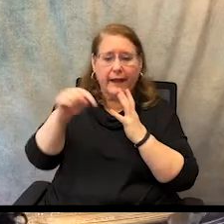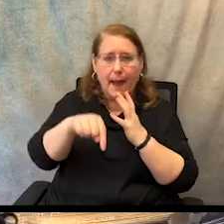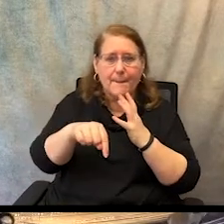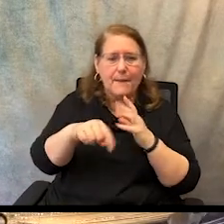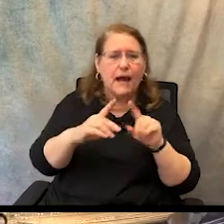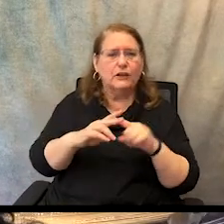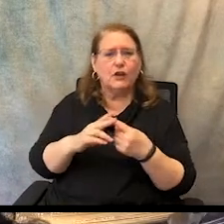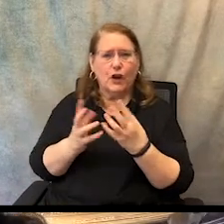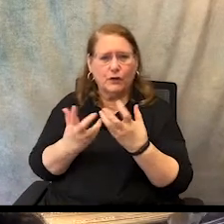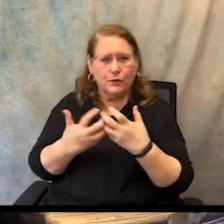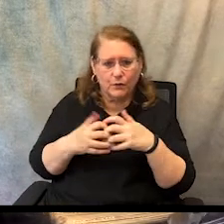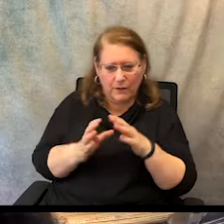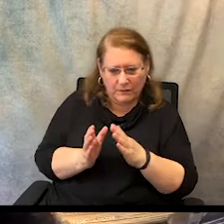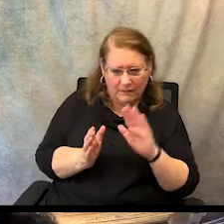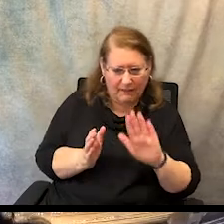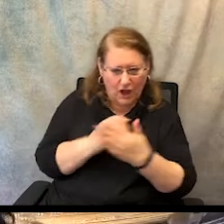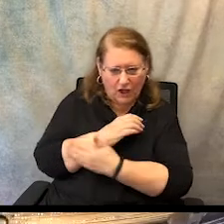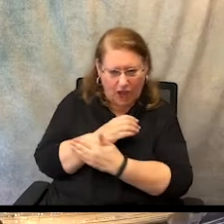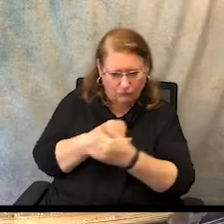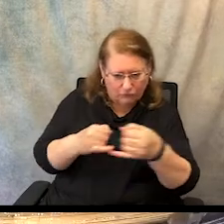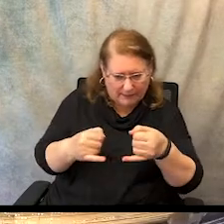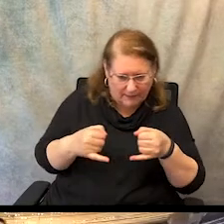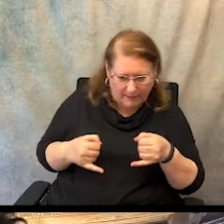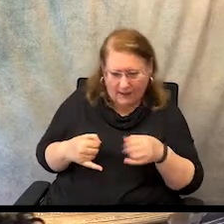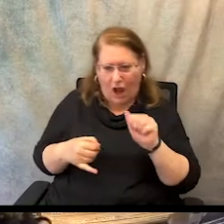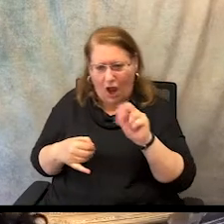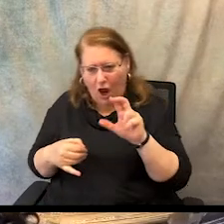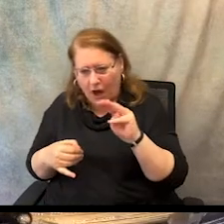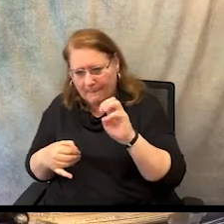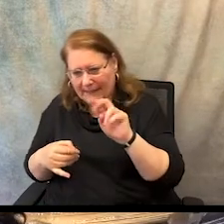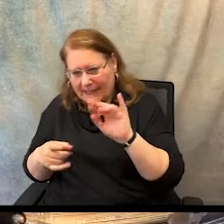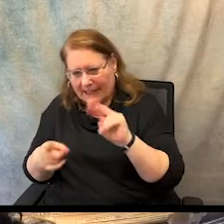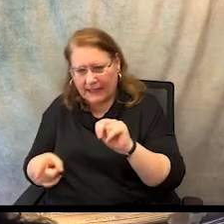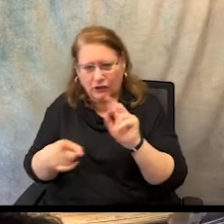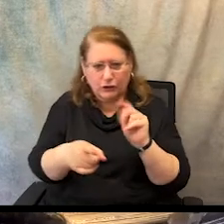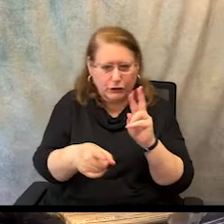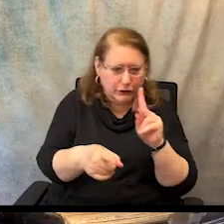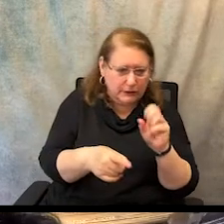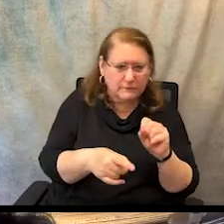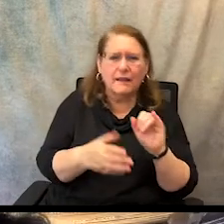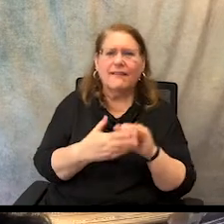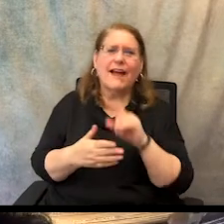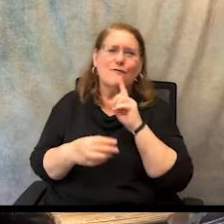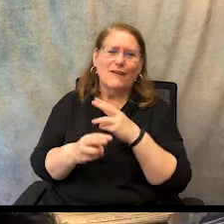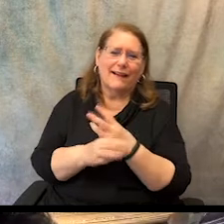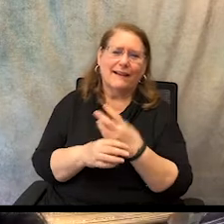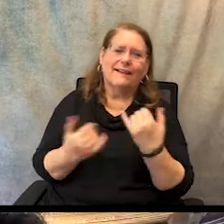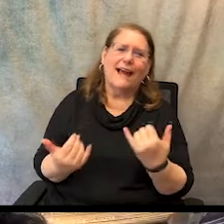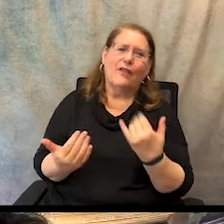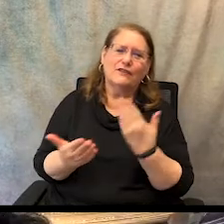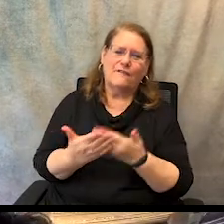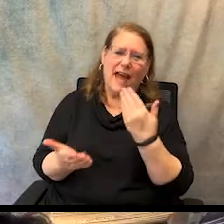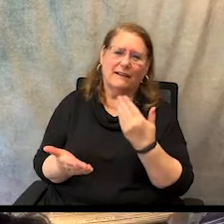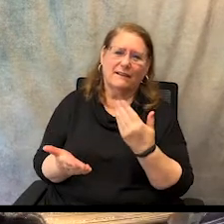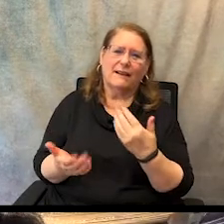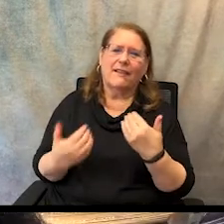they start to arrange their own country between these nations, between Armenian, Kurds. This is reality. Right. Now, there is a